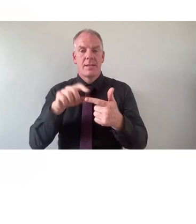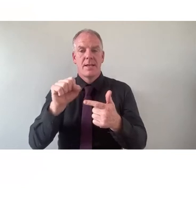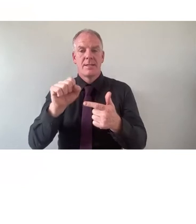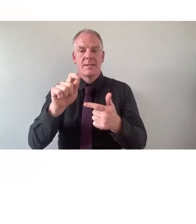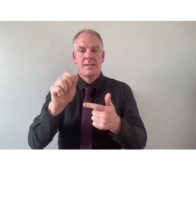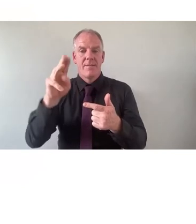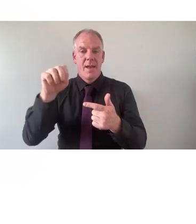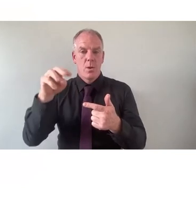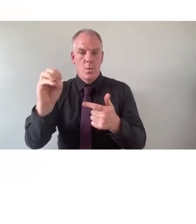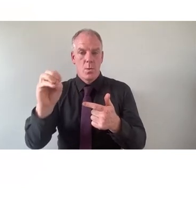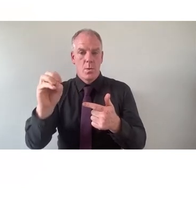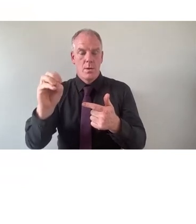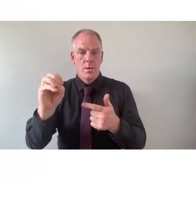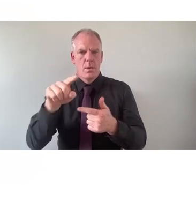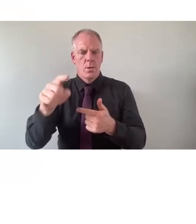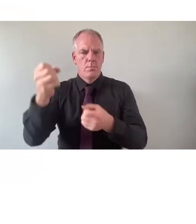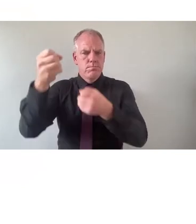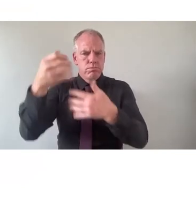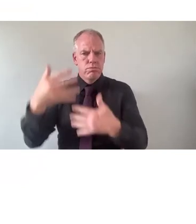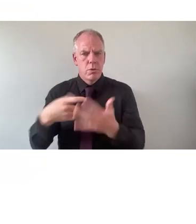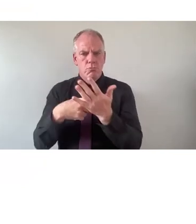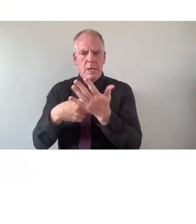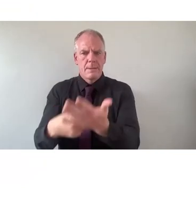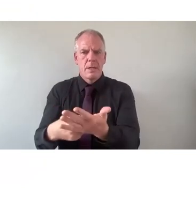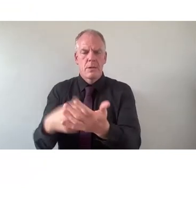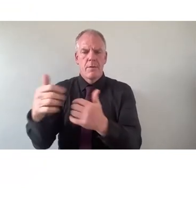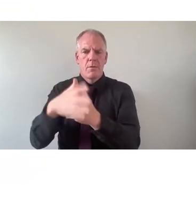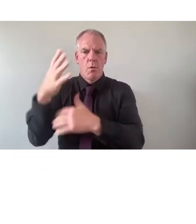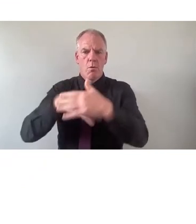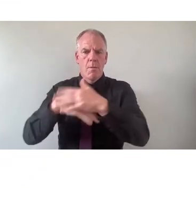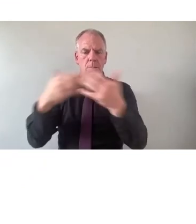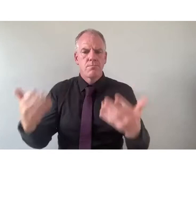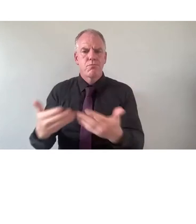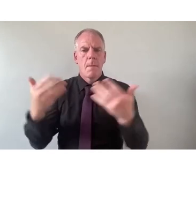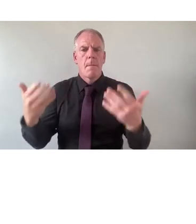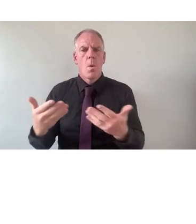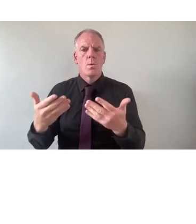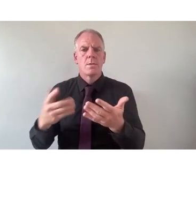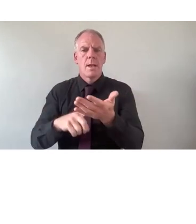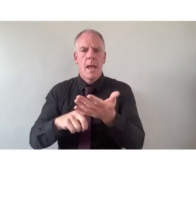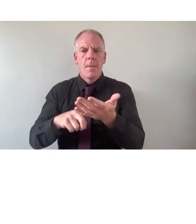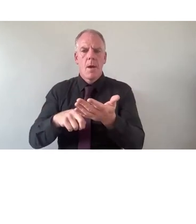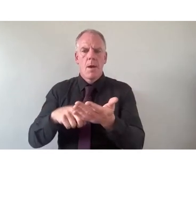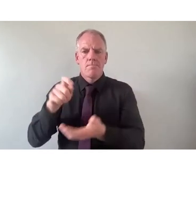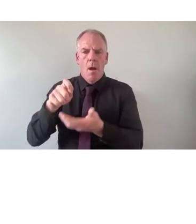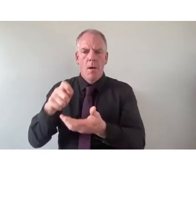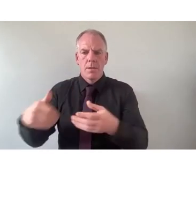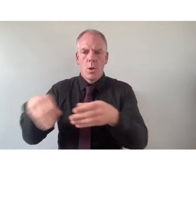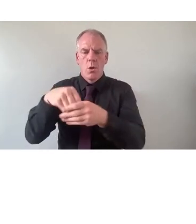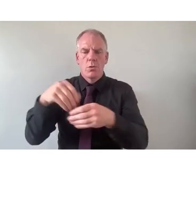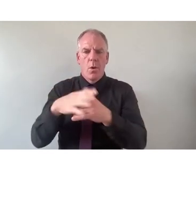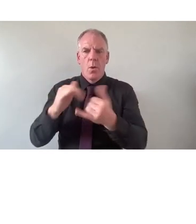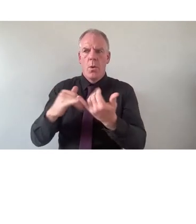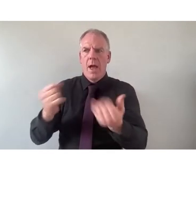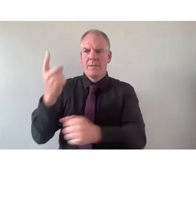Stefano, I'll start with you. You gave many suggestions to government to promote labour market inclusion for persons with disabilities in